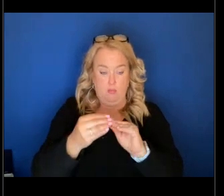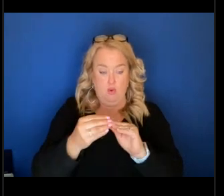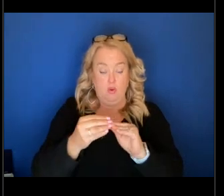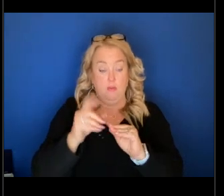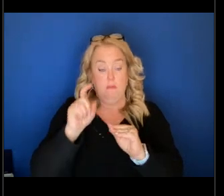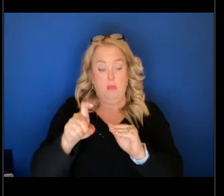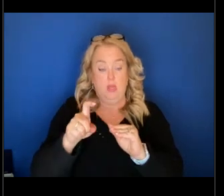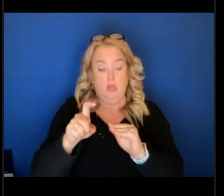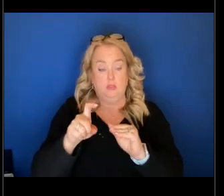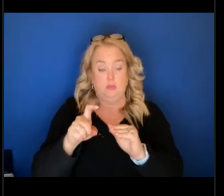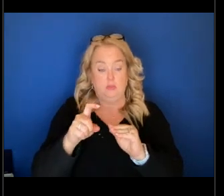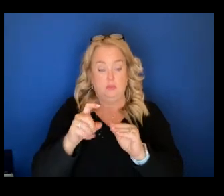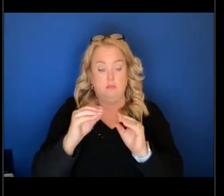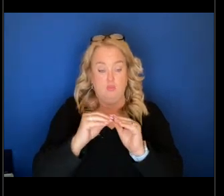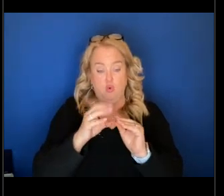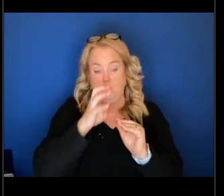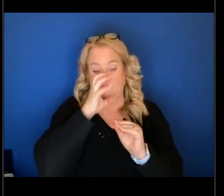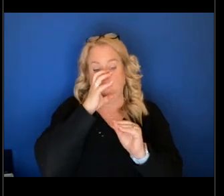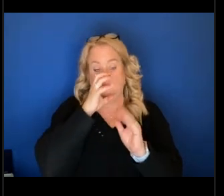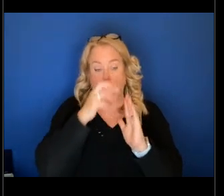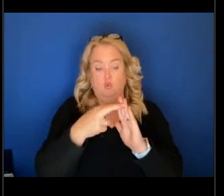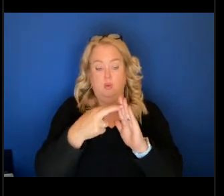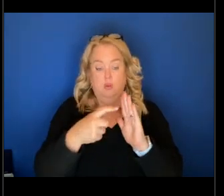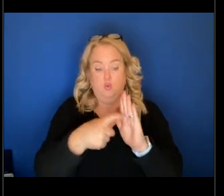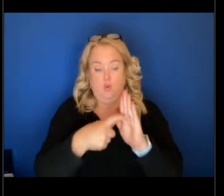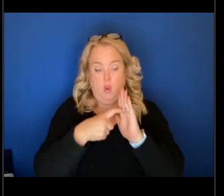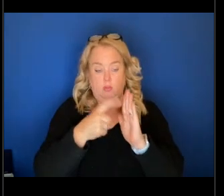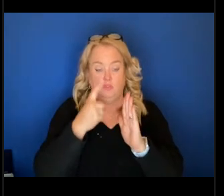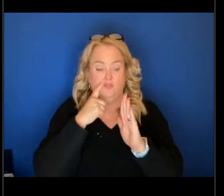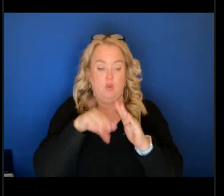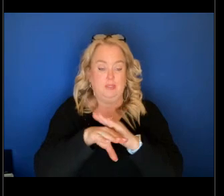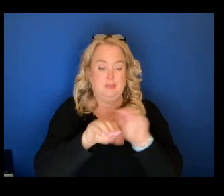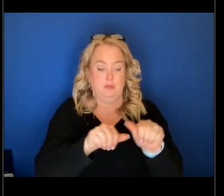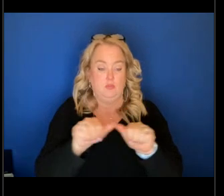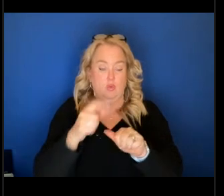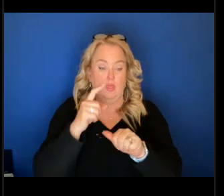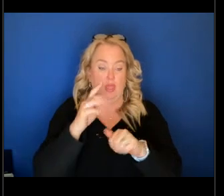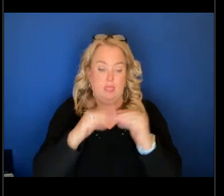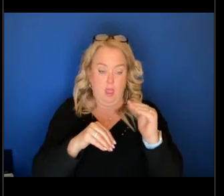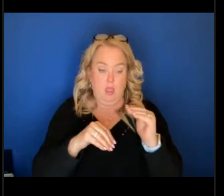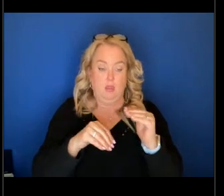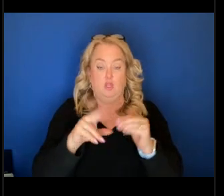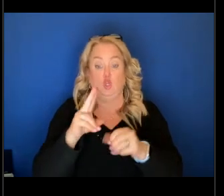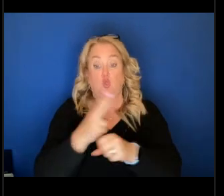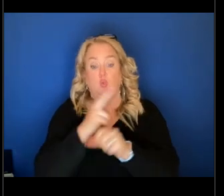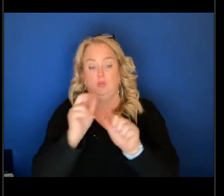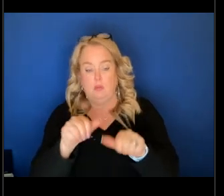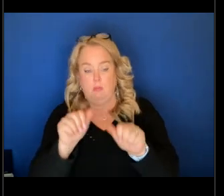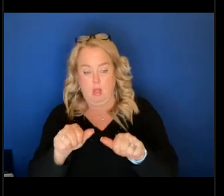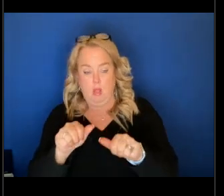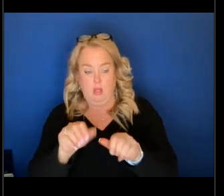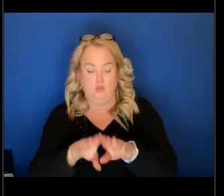must meet more stringent requirements for accessibility than usable doors.